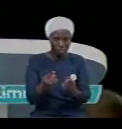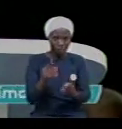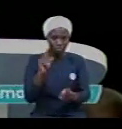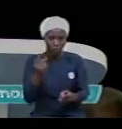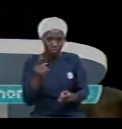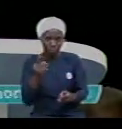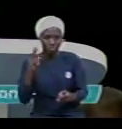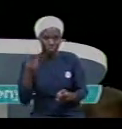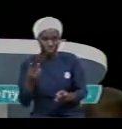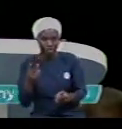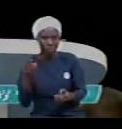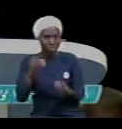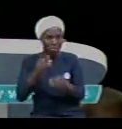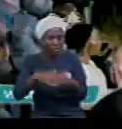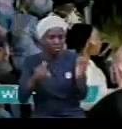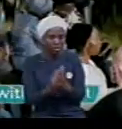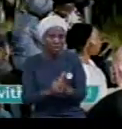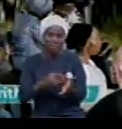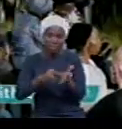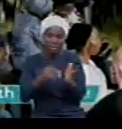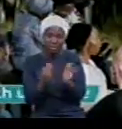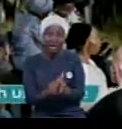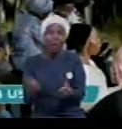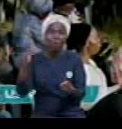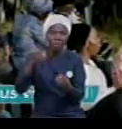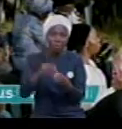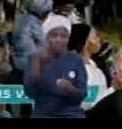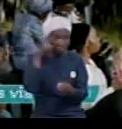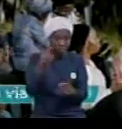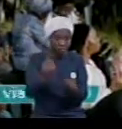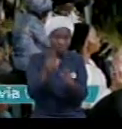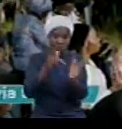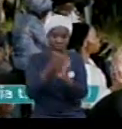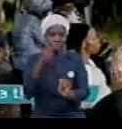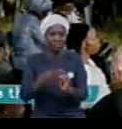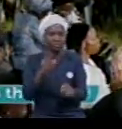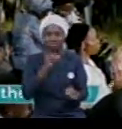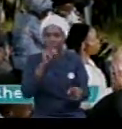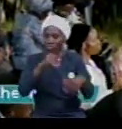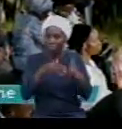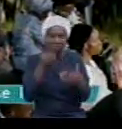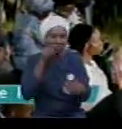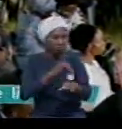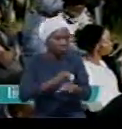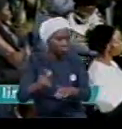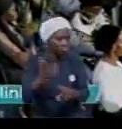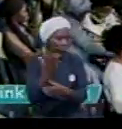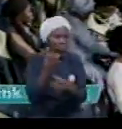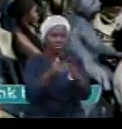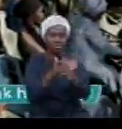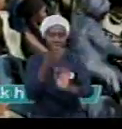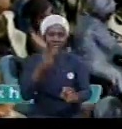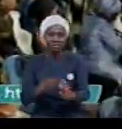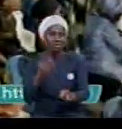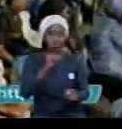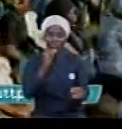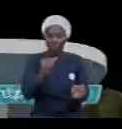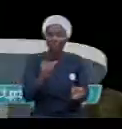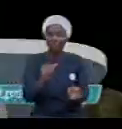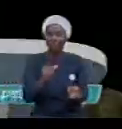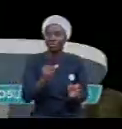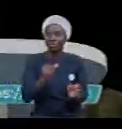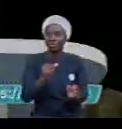means more for you too in the name of Jesus. You won't go empty-handed. You will not end this